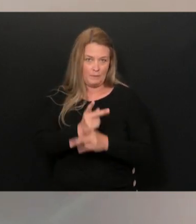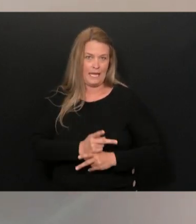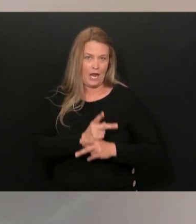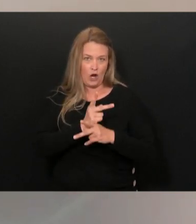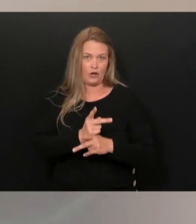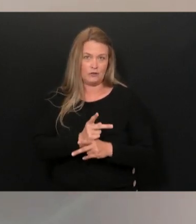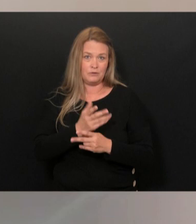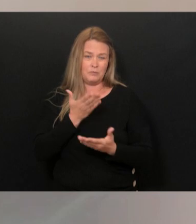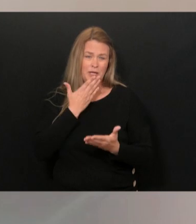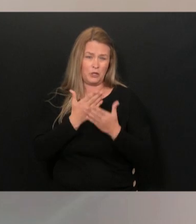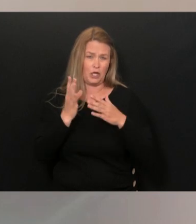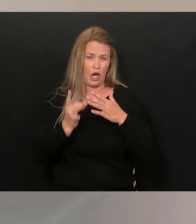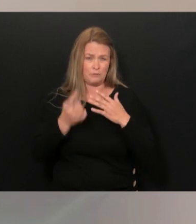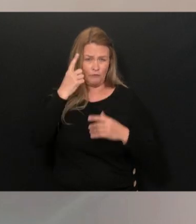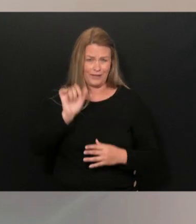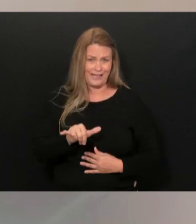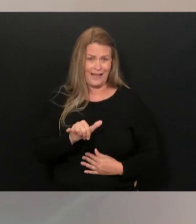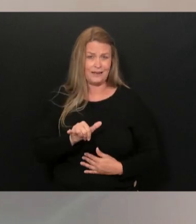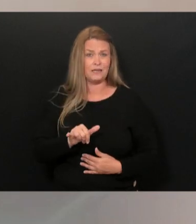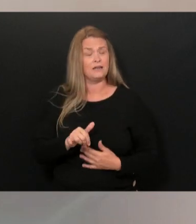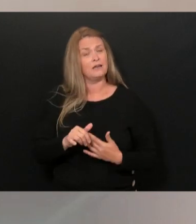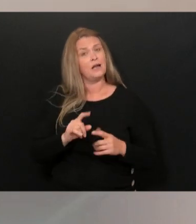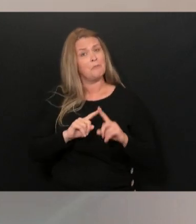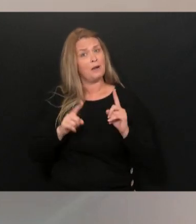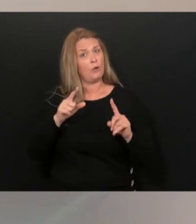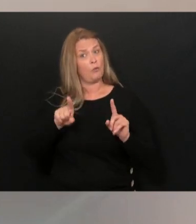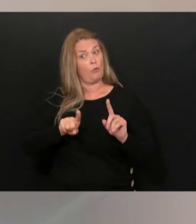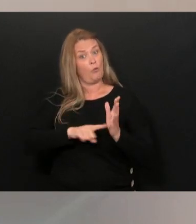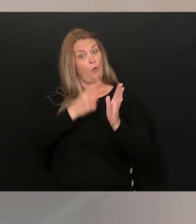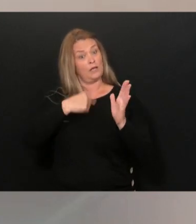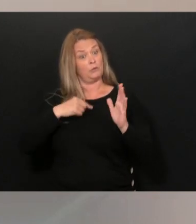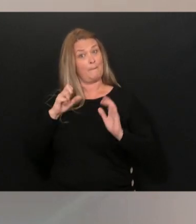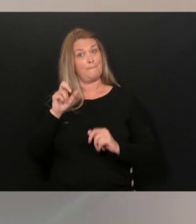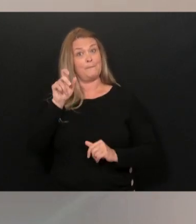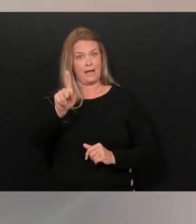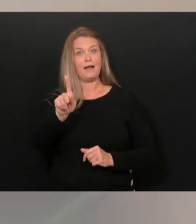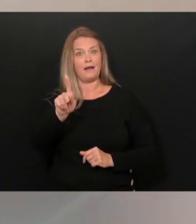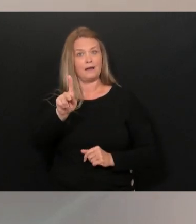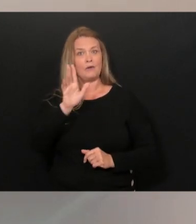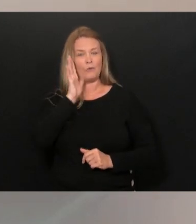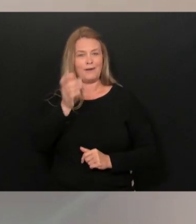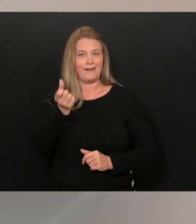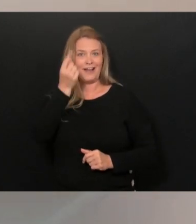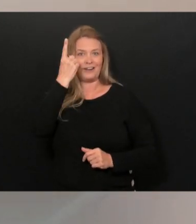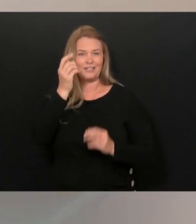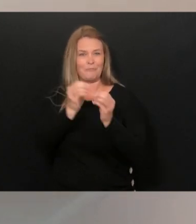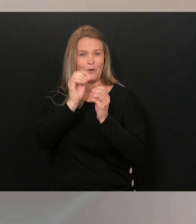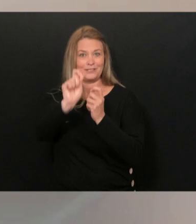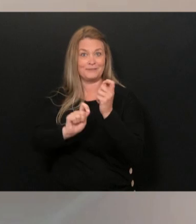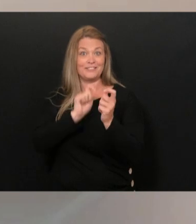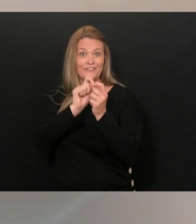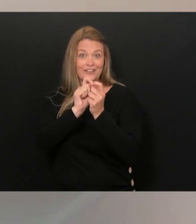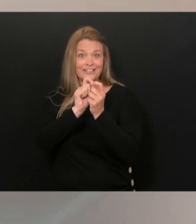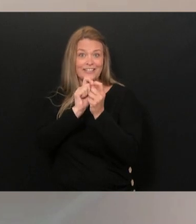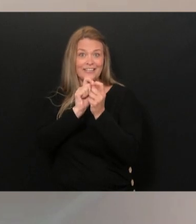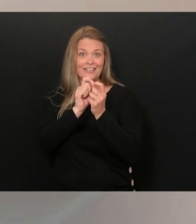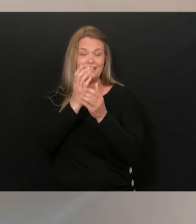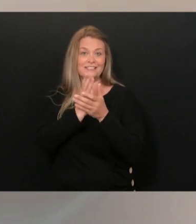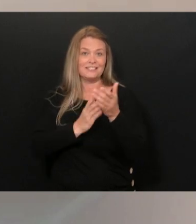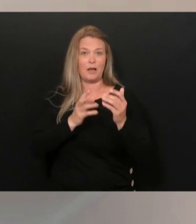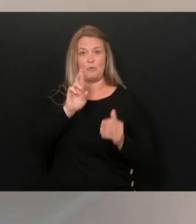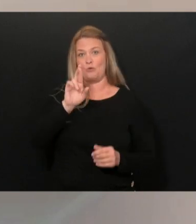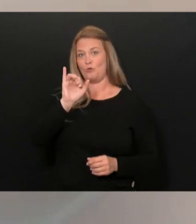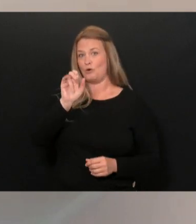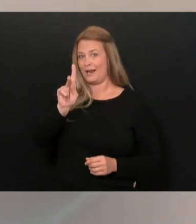level. And I think as we continue to go back, we will understand more specifically some of the risks